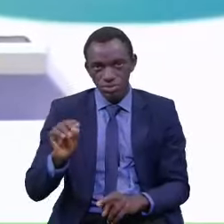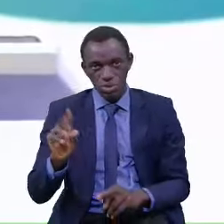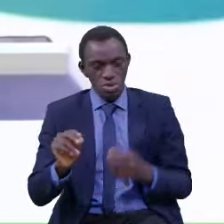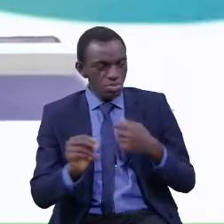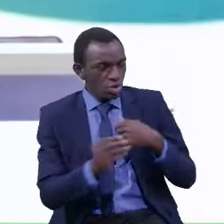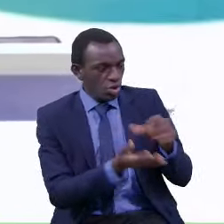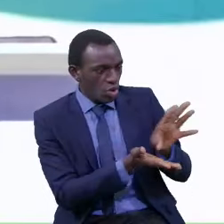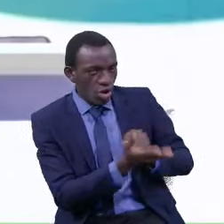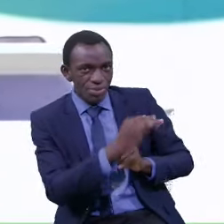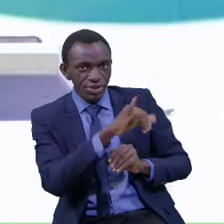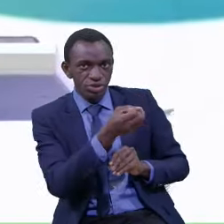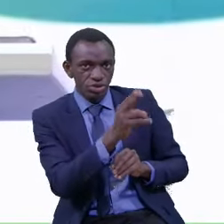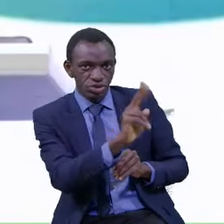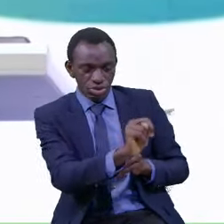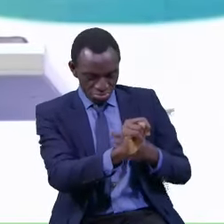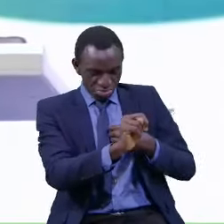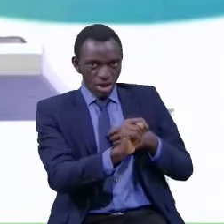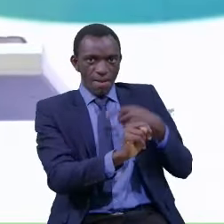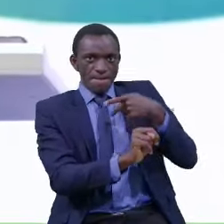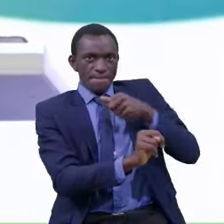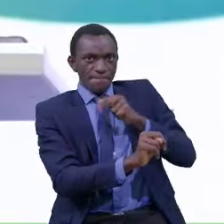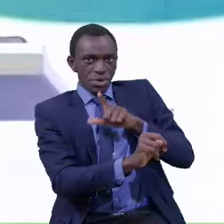copy Andrew. But no.